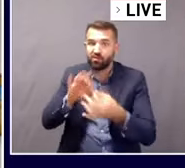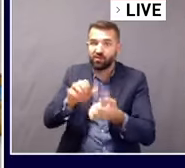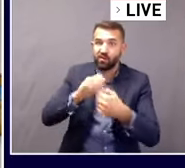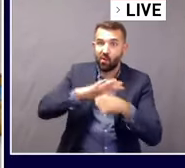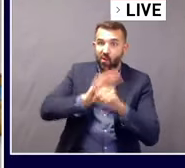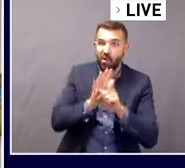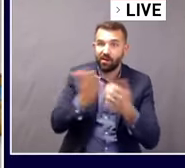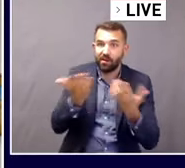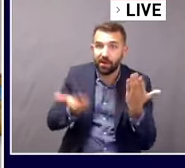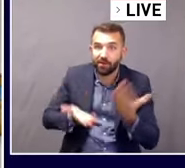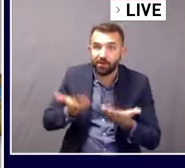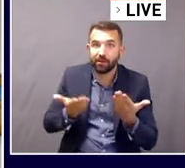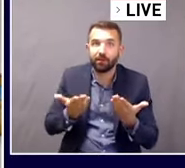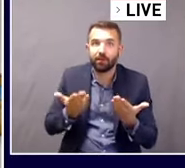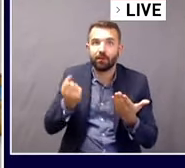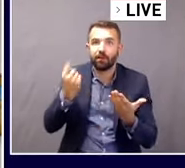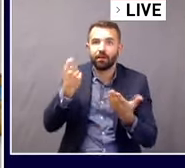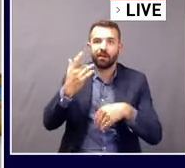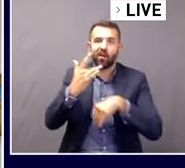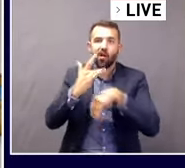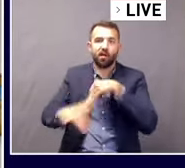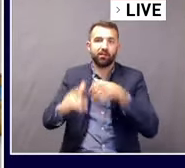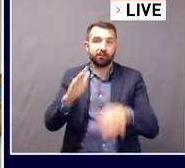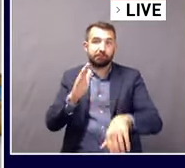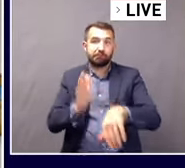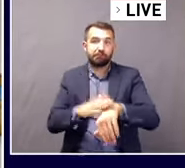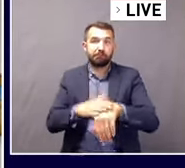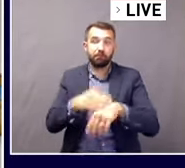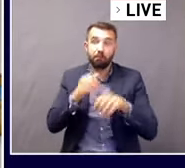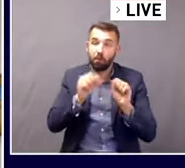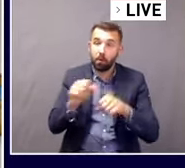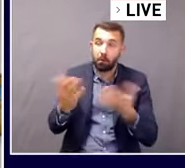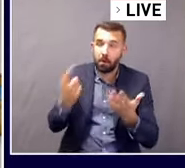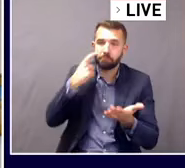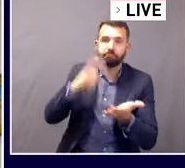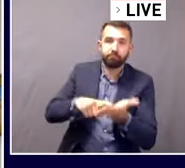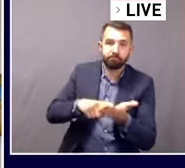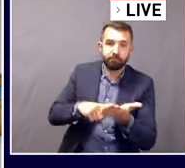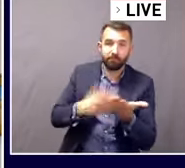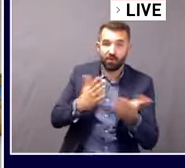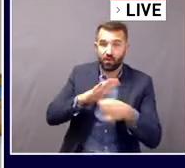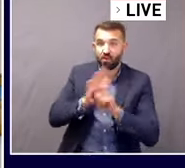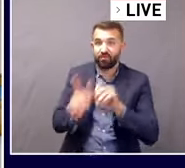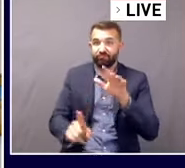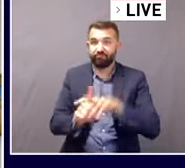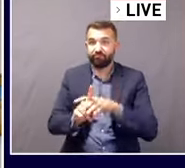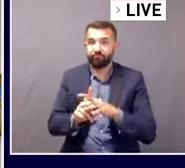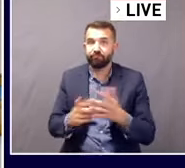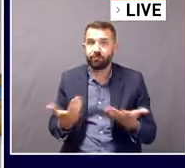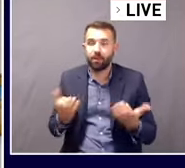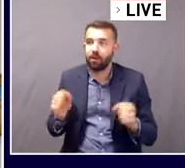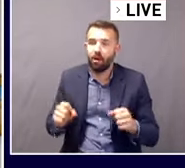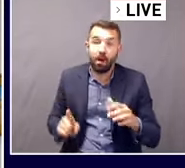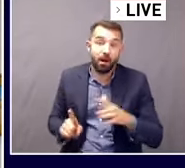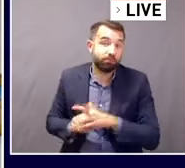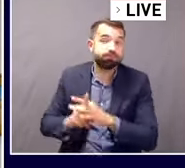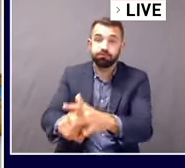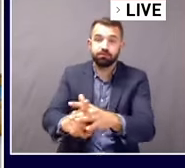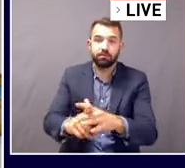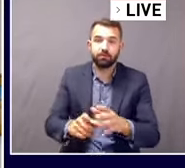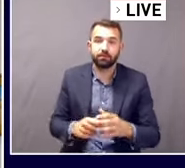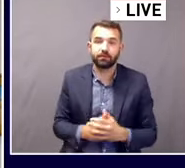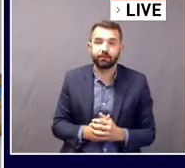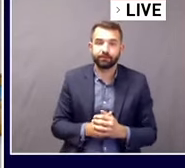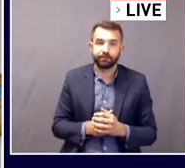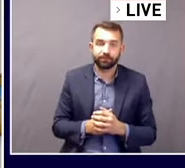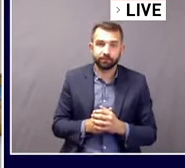warning sign as to whether there might be COVID-19 on its way into a county about to take hold. We also take a look at the number